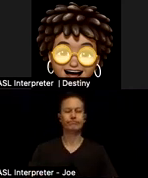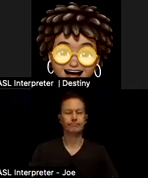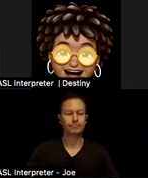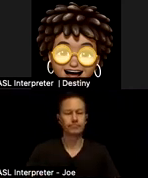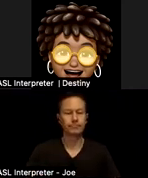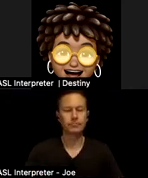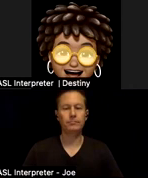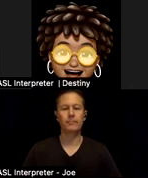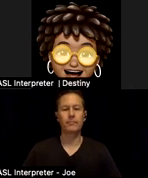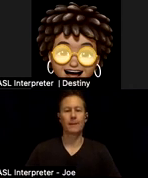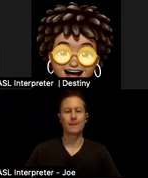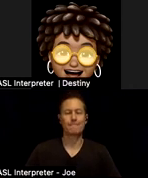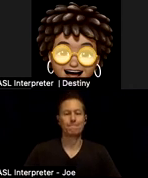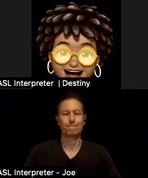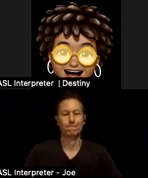Do the next slide.